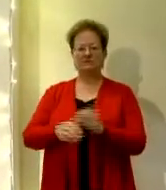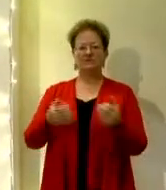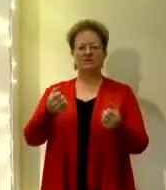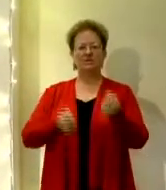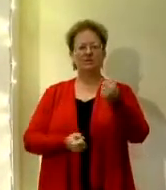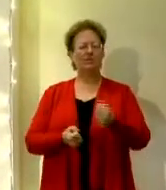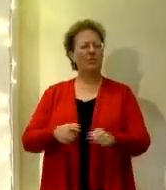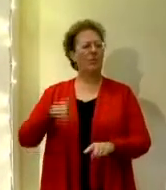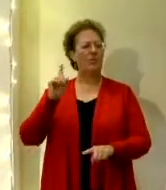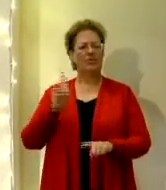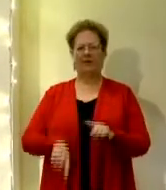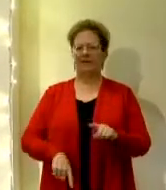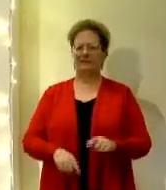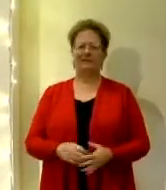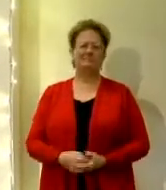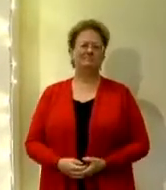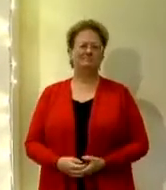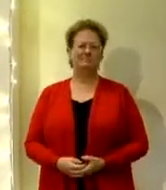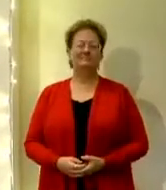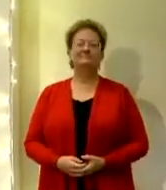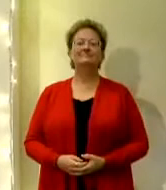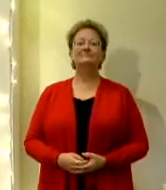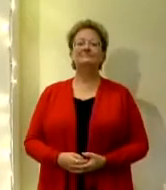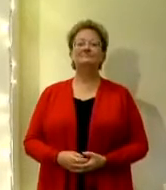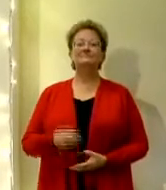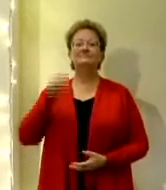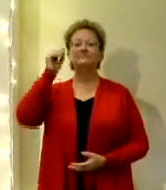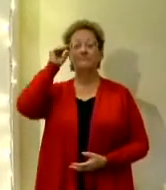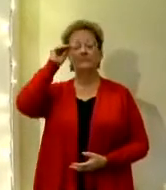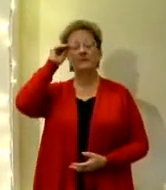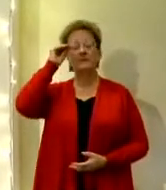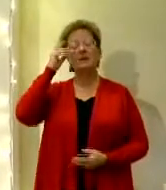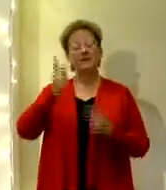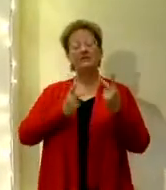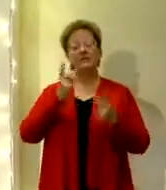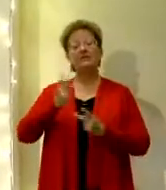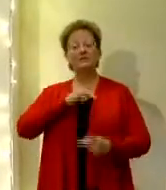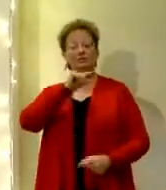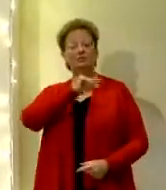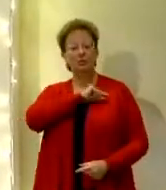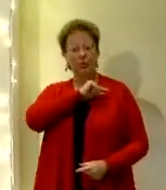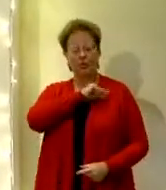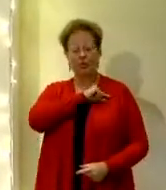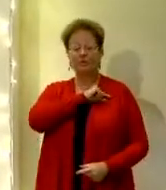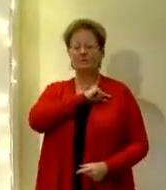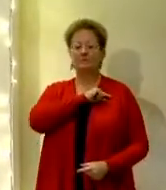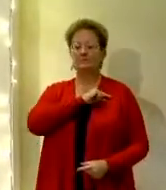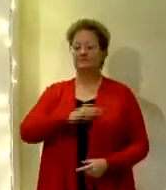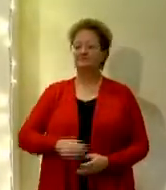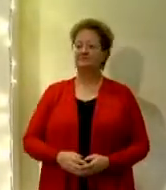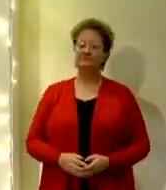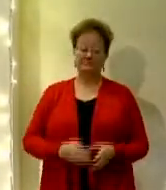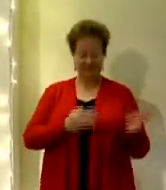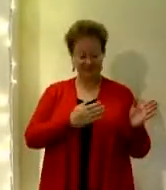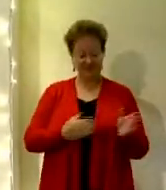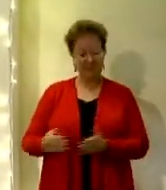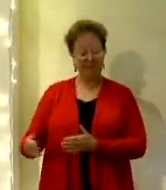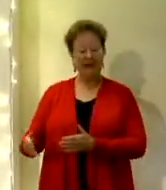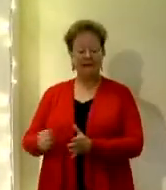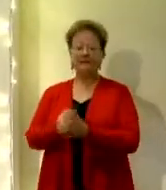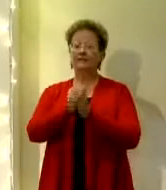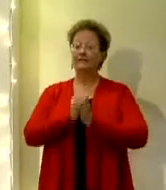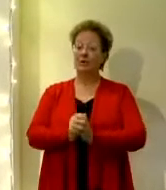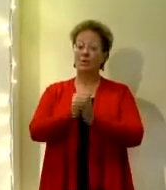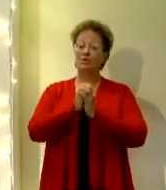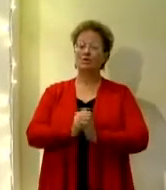can't. And so I was coming to visit George and I was doing what pastors do. I planned a whole devotion that I'm sure I knew